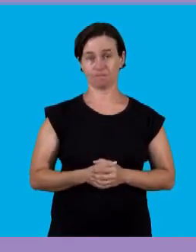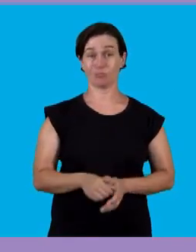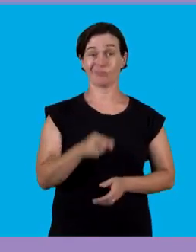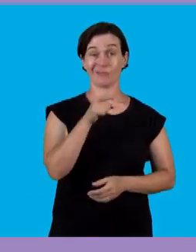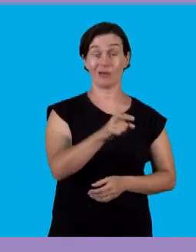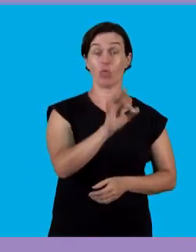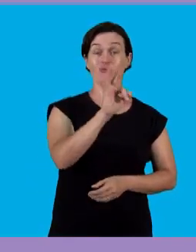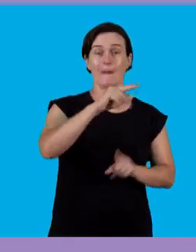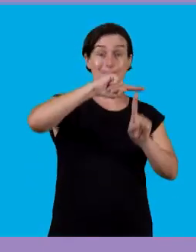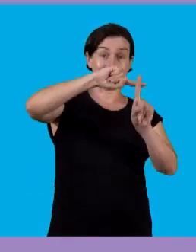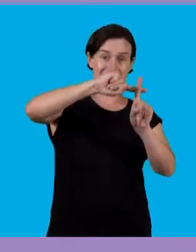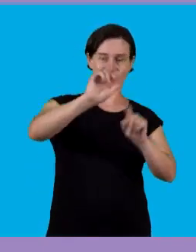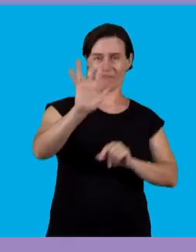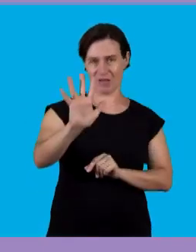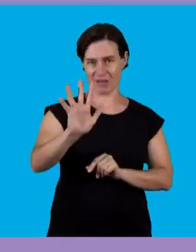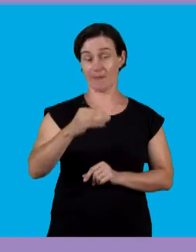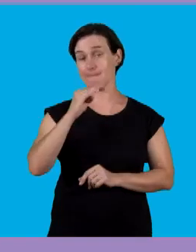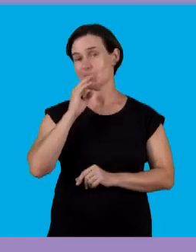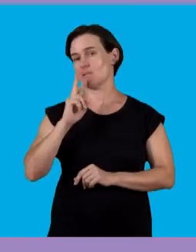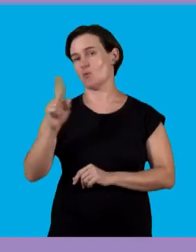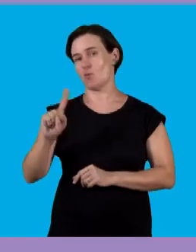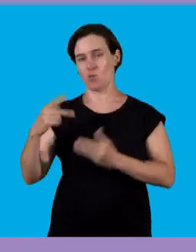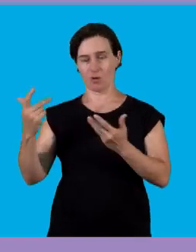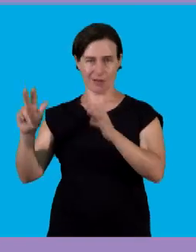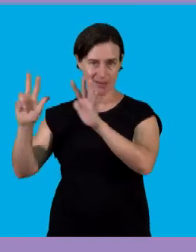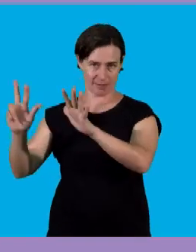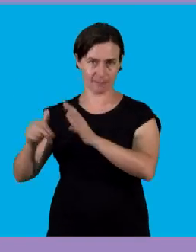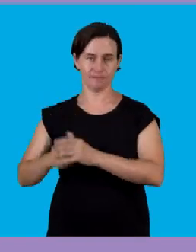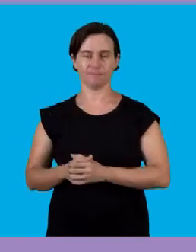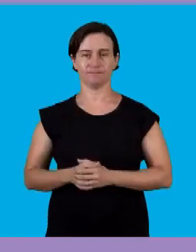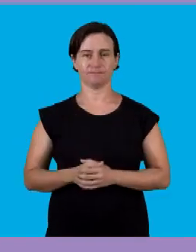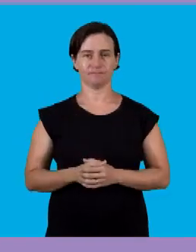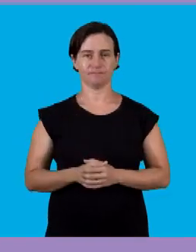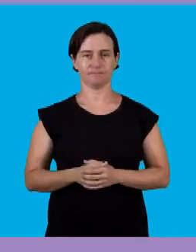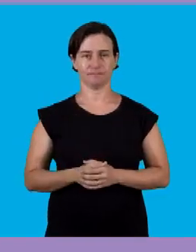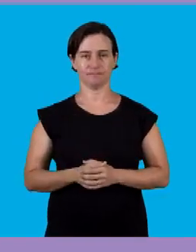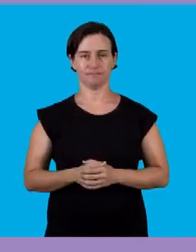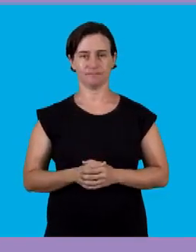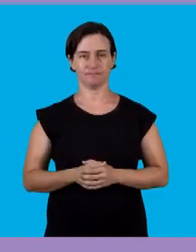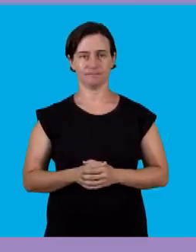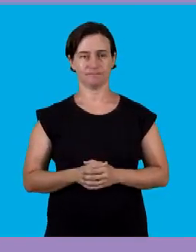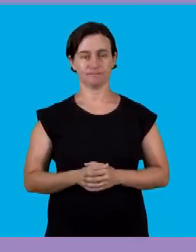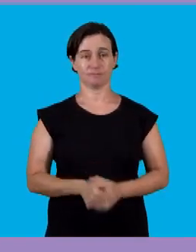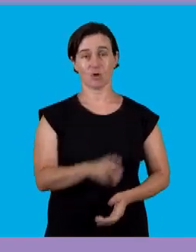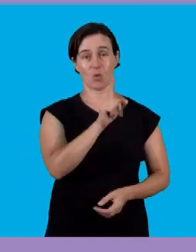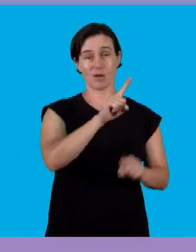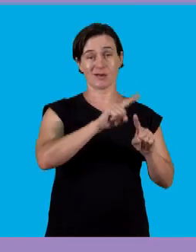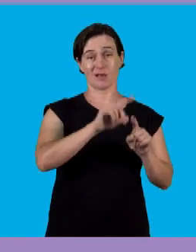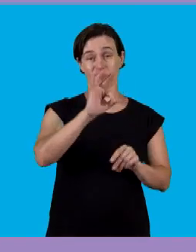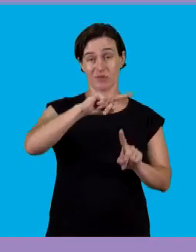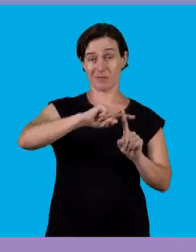that 3, we are going to add 5, and that is going to give us an 8 as the answer. So